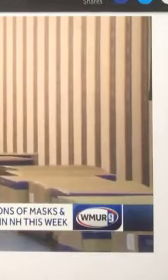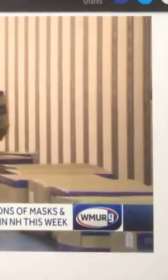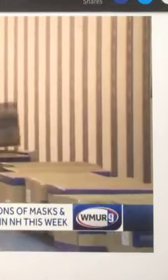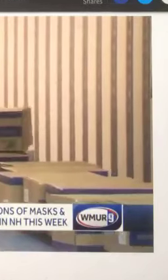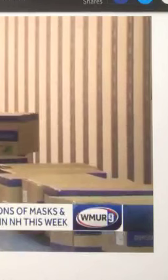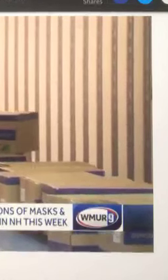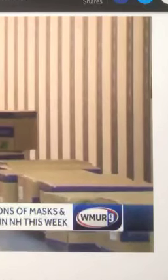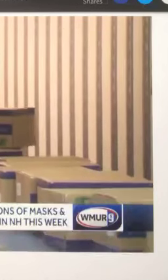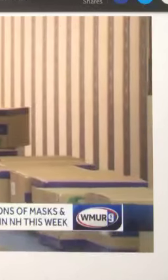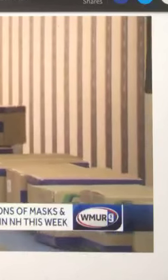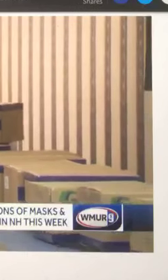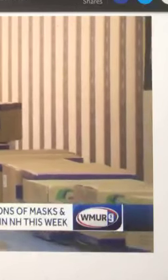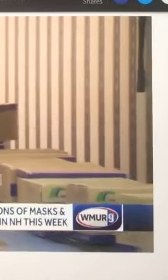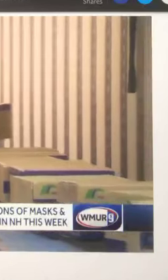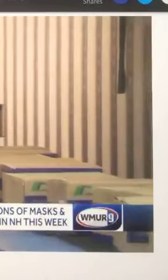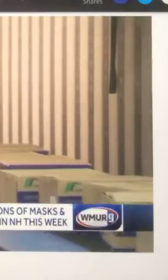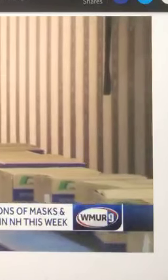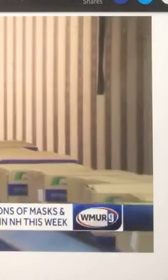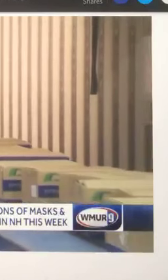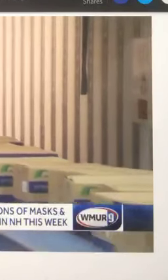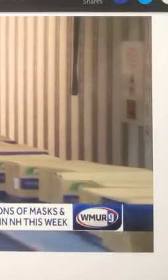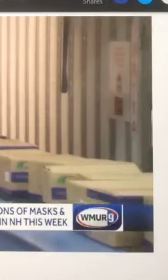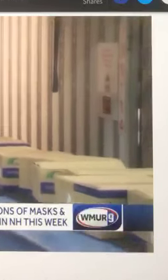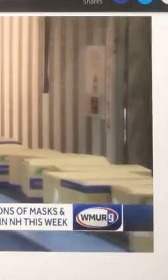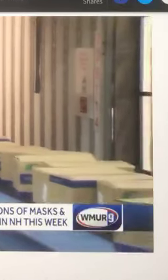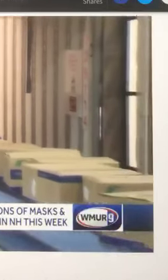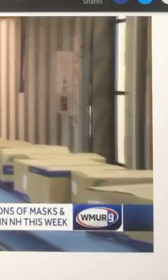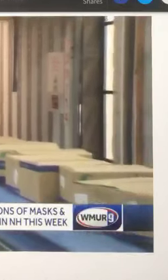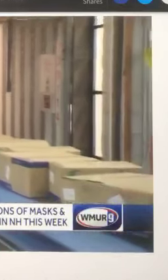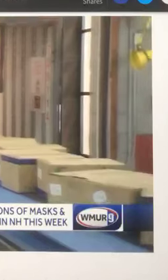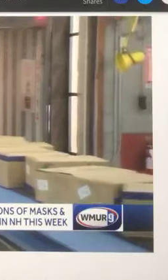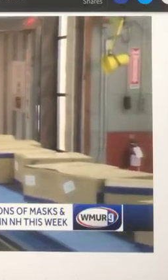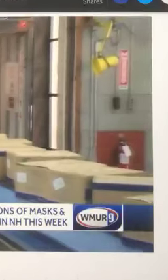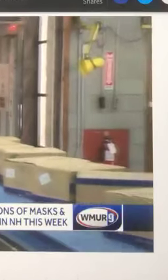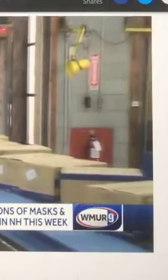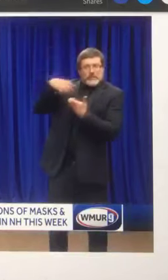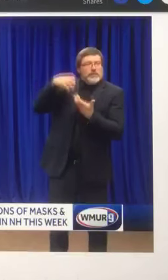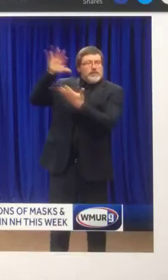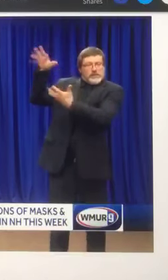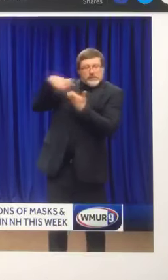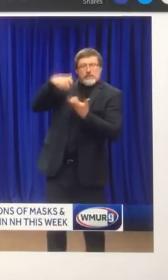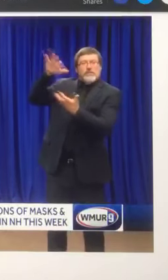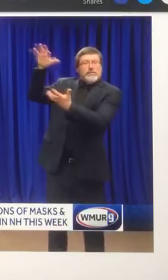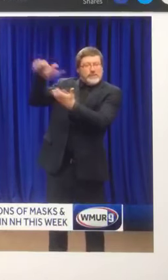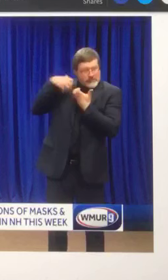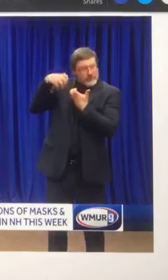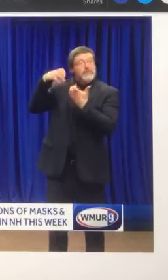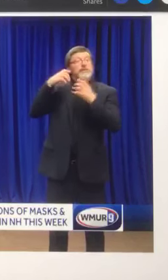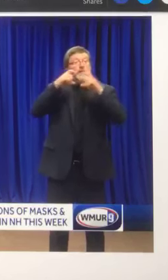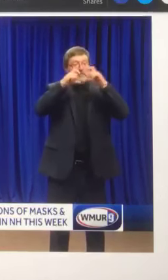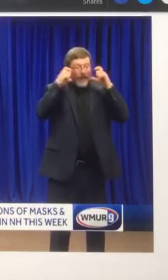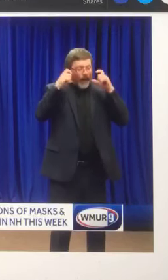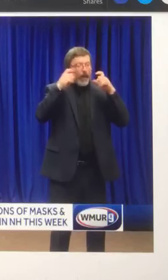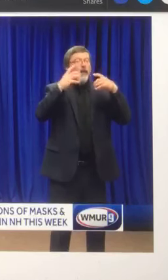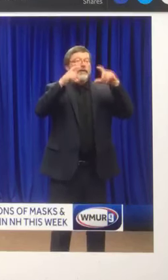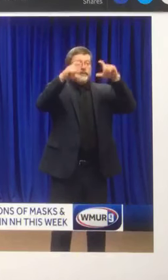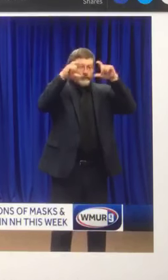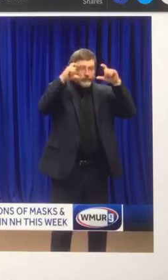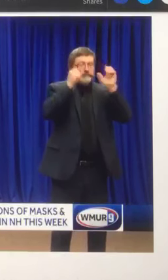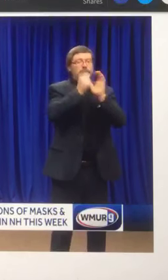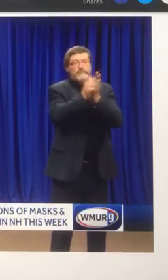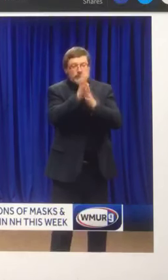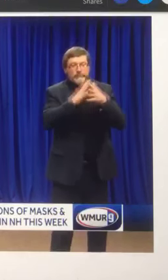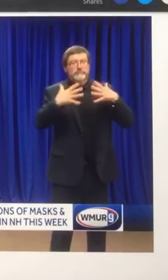already handed out millions of masks, with plans to continue adding to its PPE stockpile. Earlier this week, we secured another